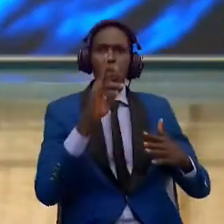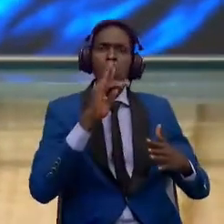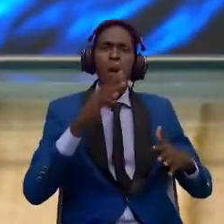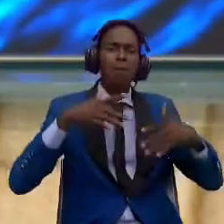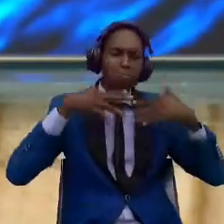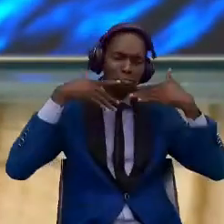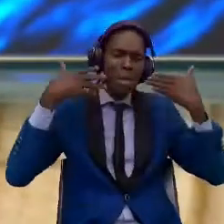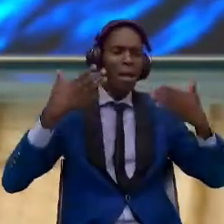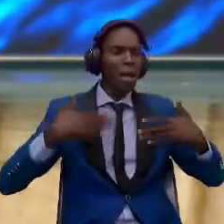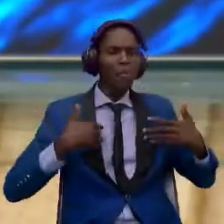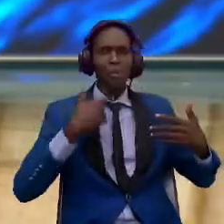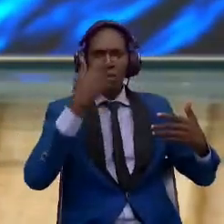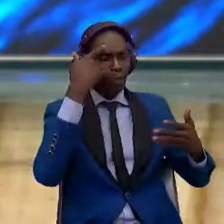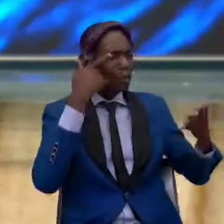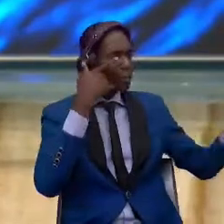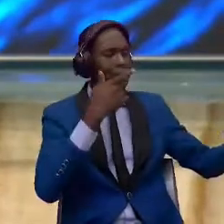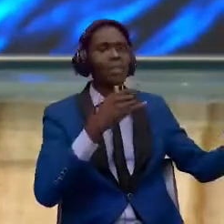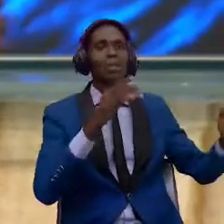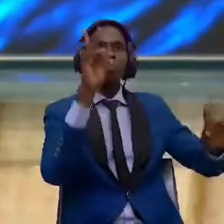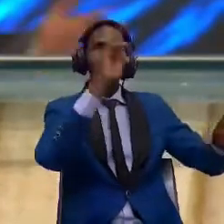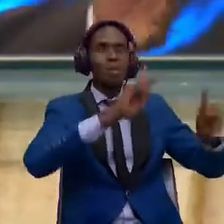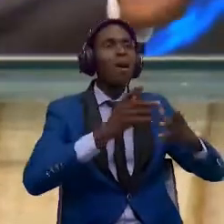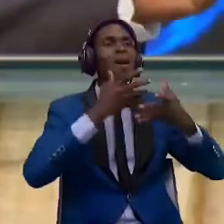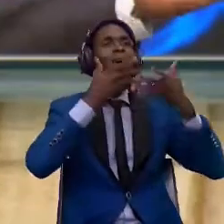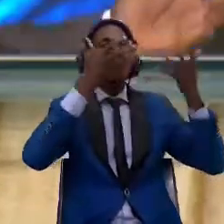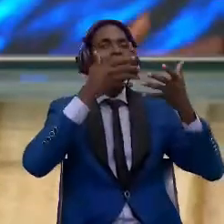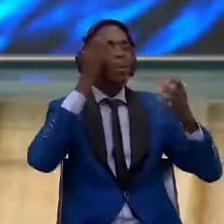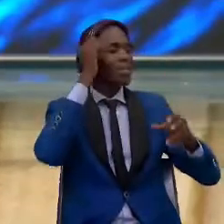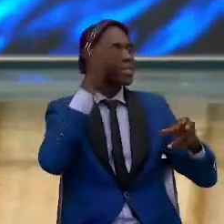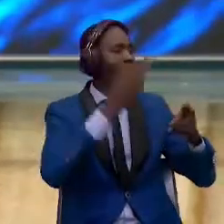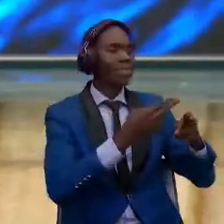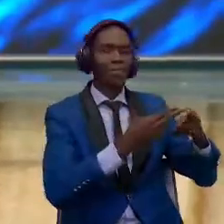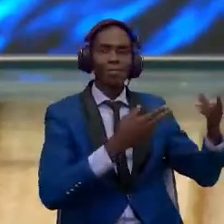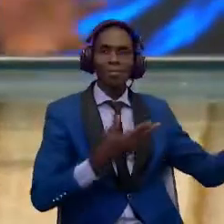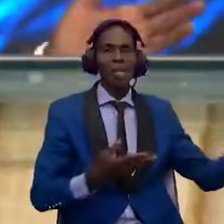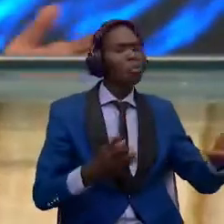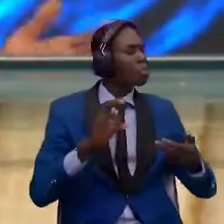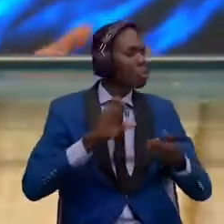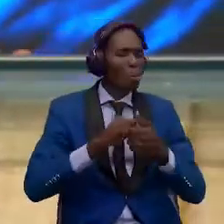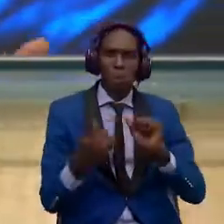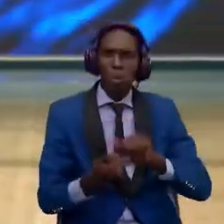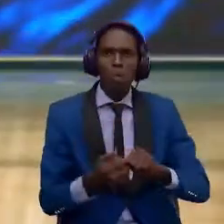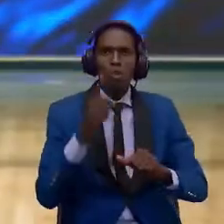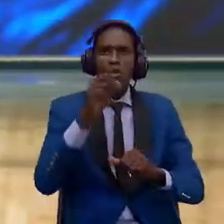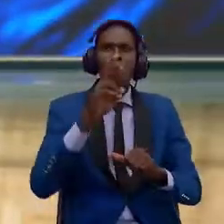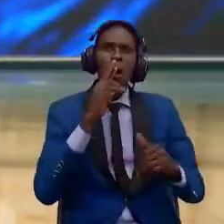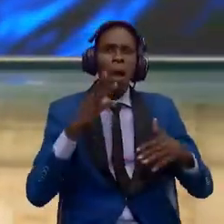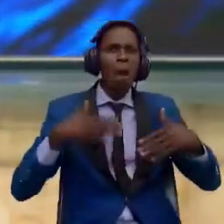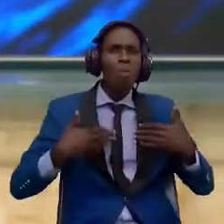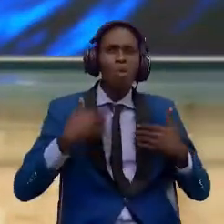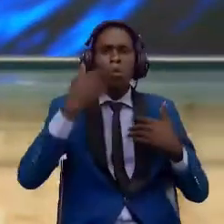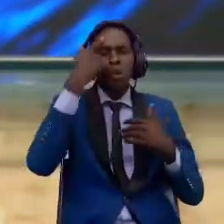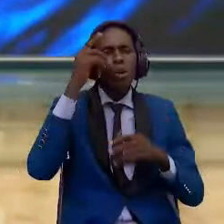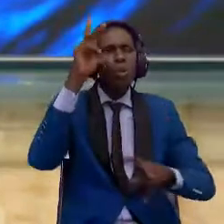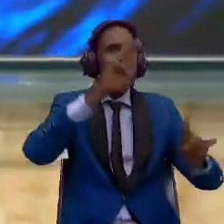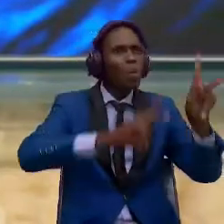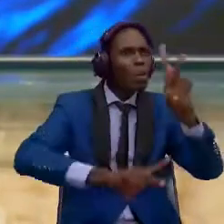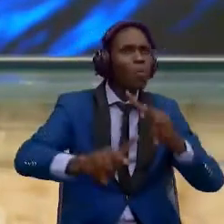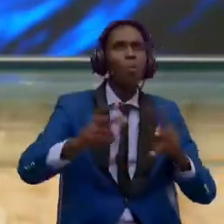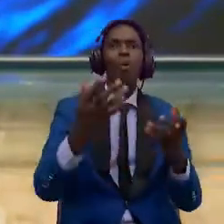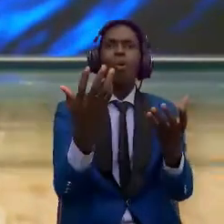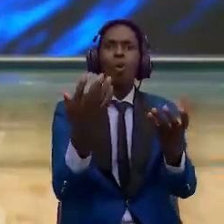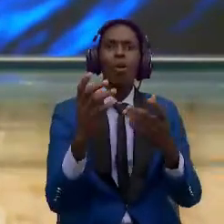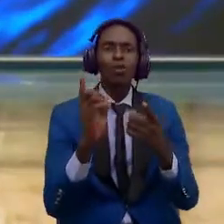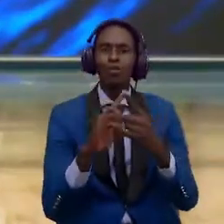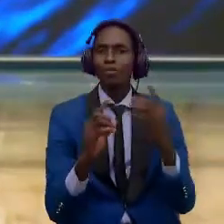there's a Silas there. You're happy there is a Silvanus there. You're happy for all the people that are able